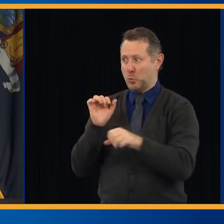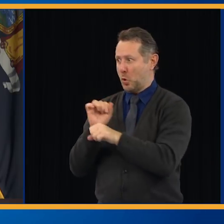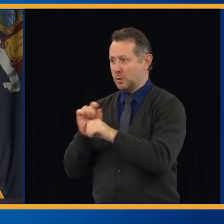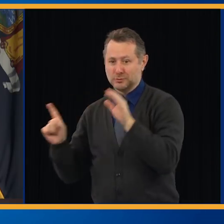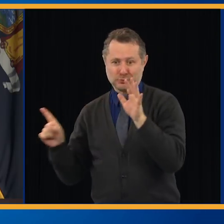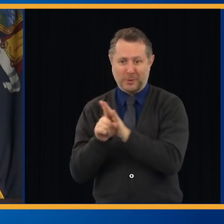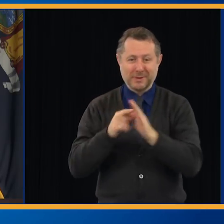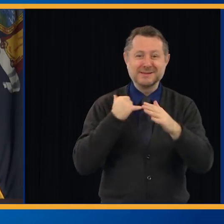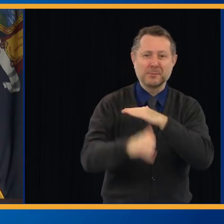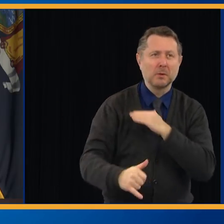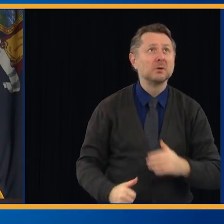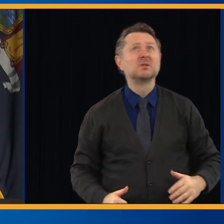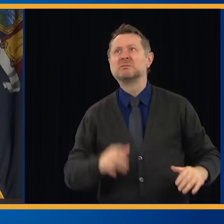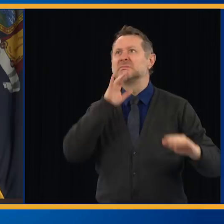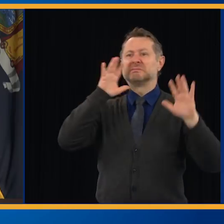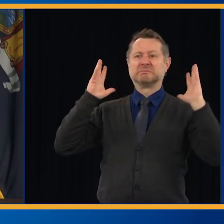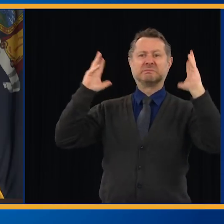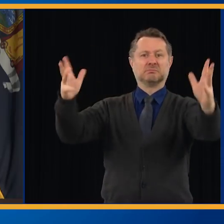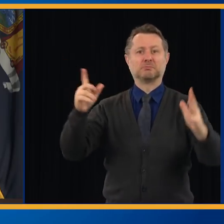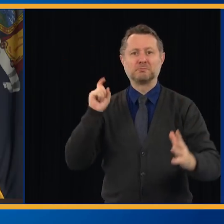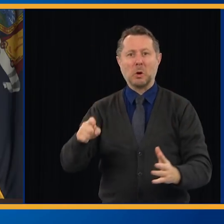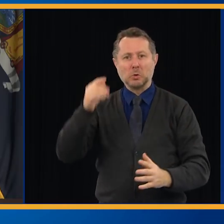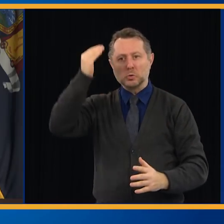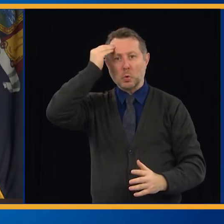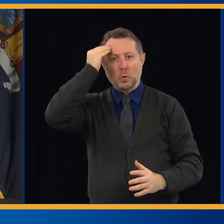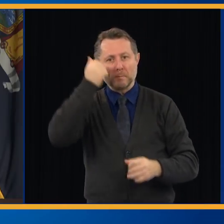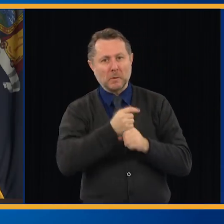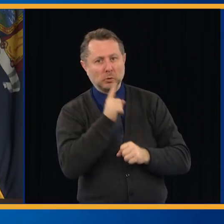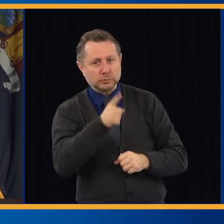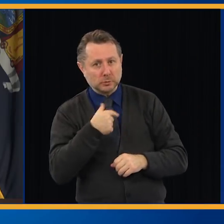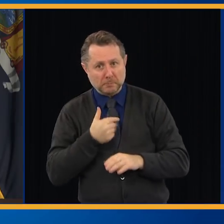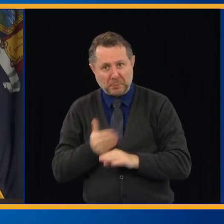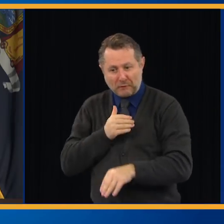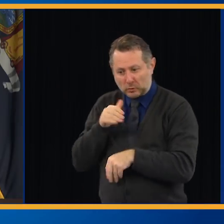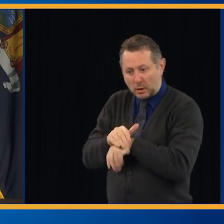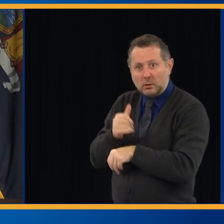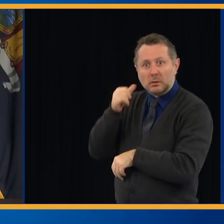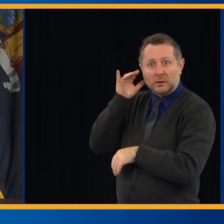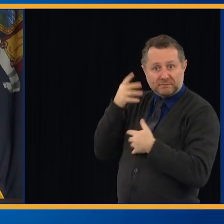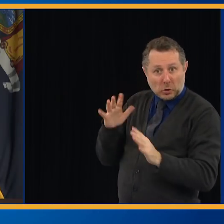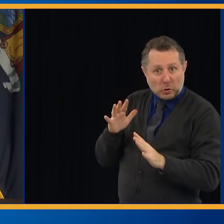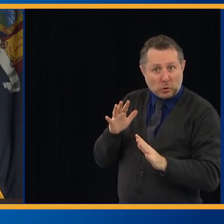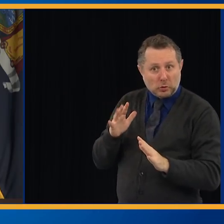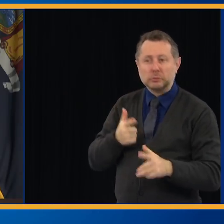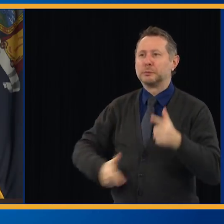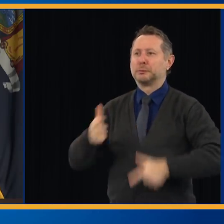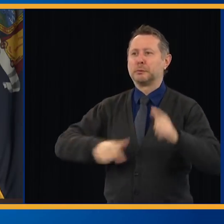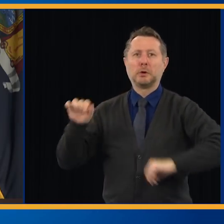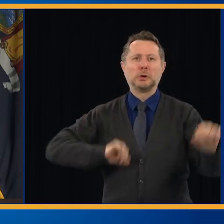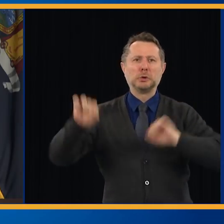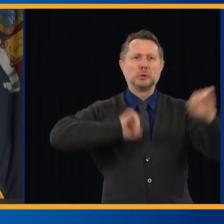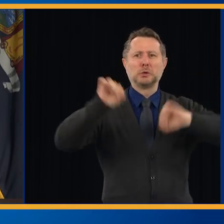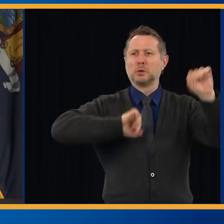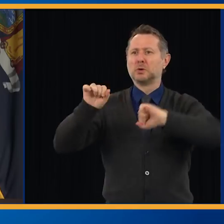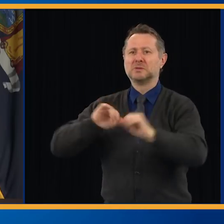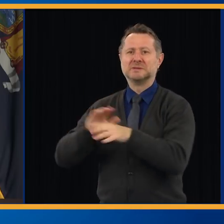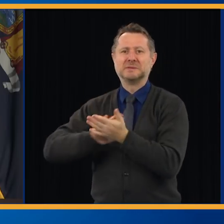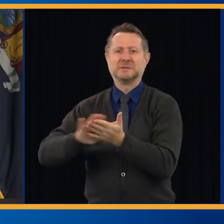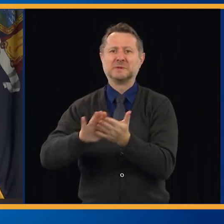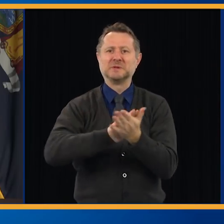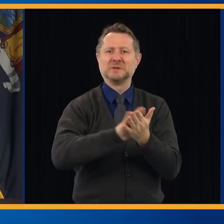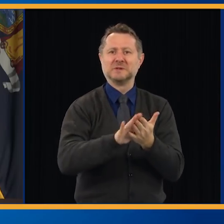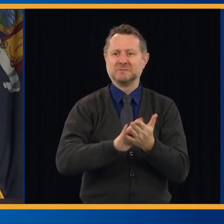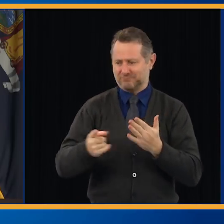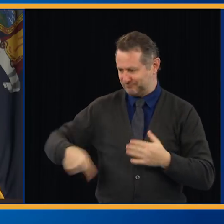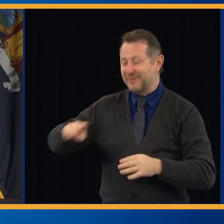that train was disinfected the night before. We want them to show up. We don't want them to stay home. We